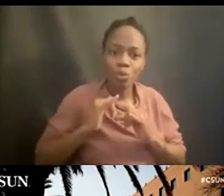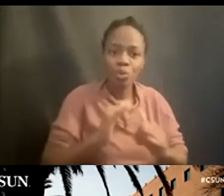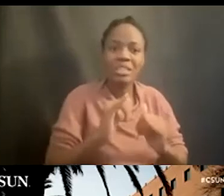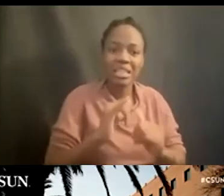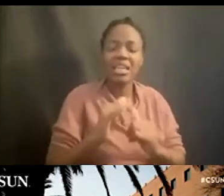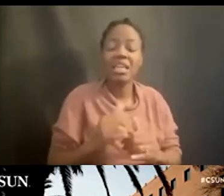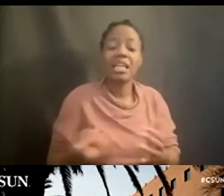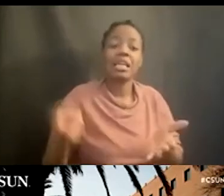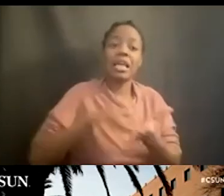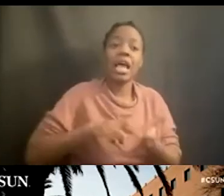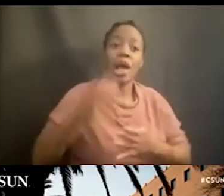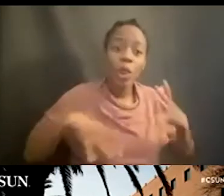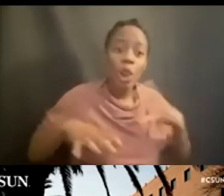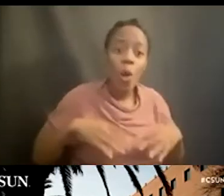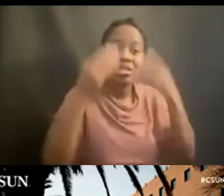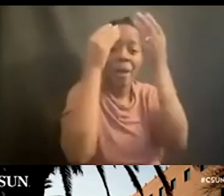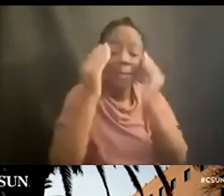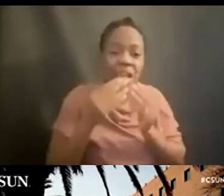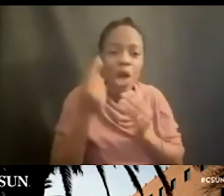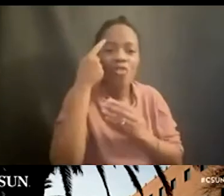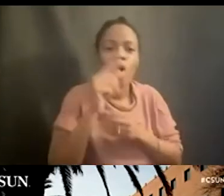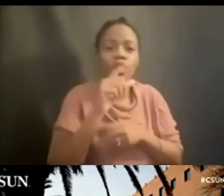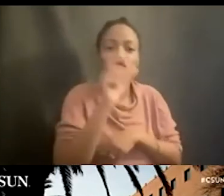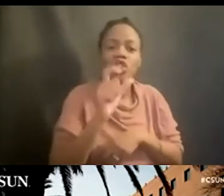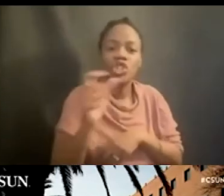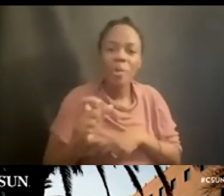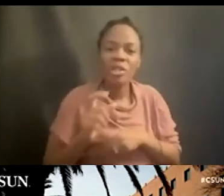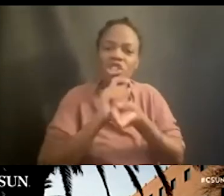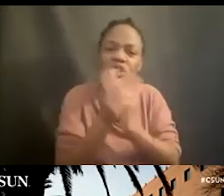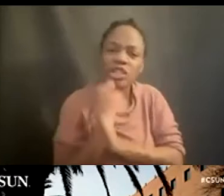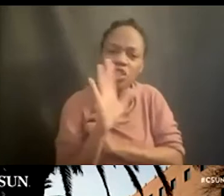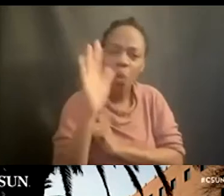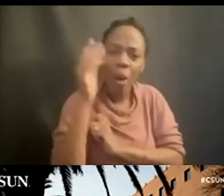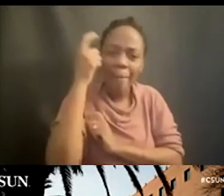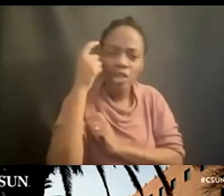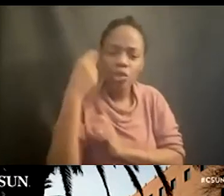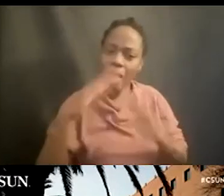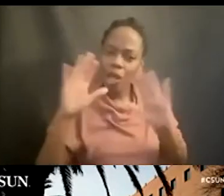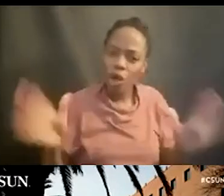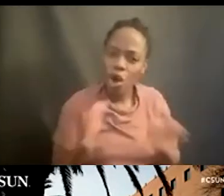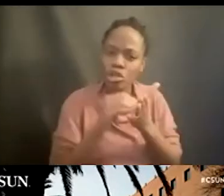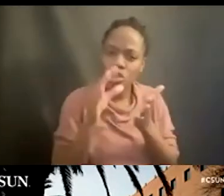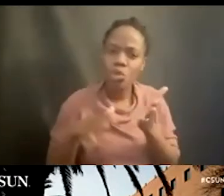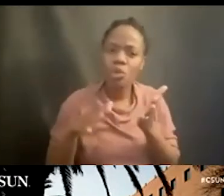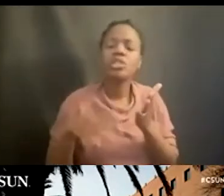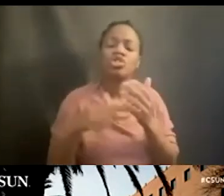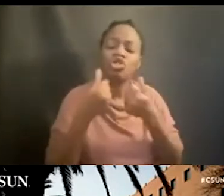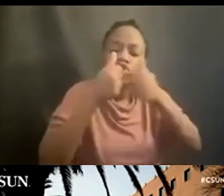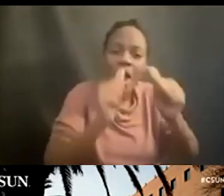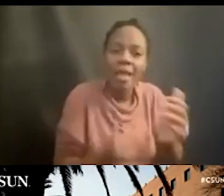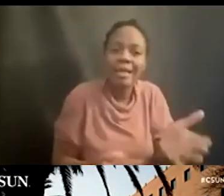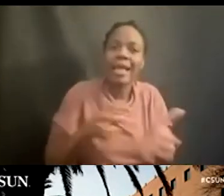day sounds silly, but it really just puts you in a different mindset. So I'd encourage students to try that because it's really great.